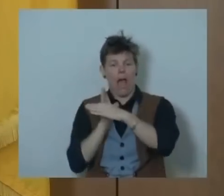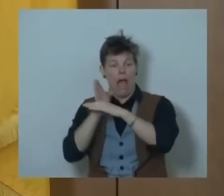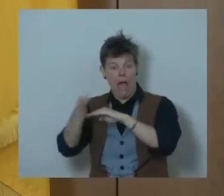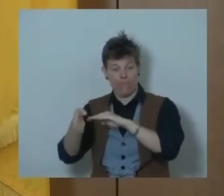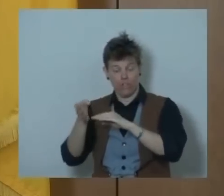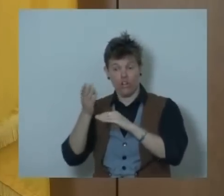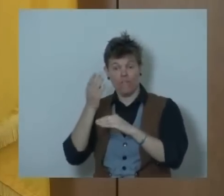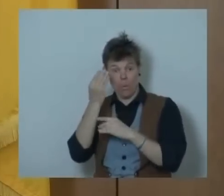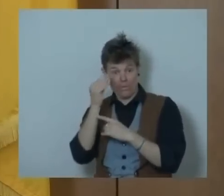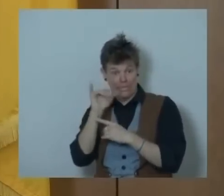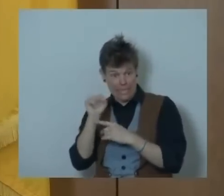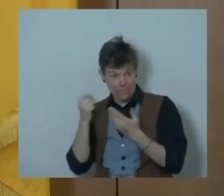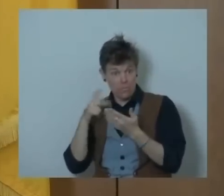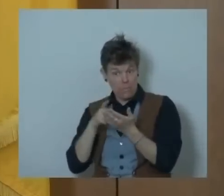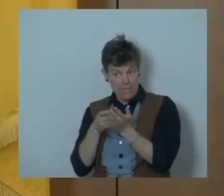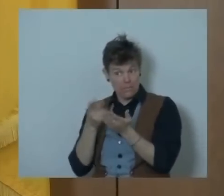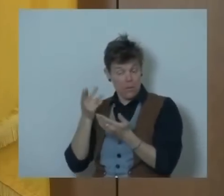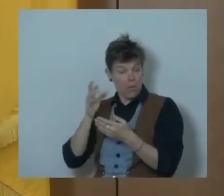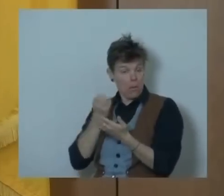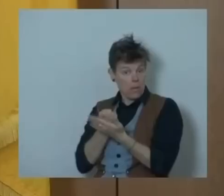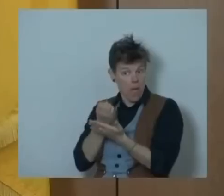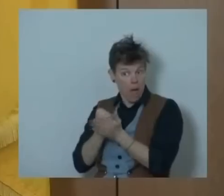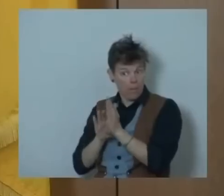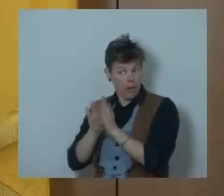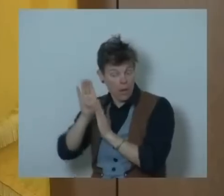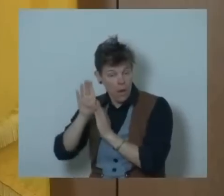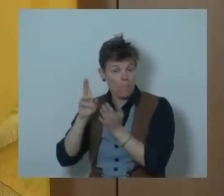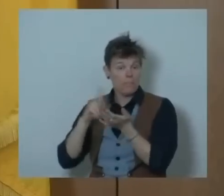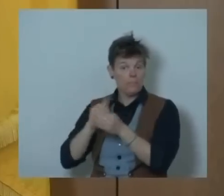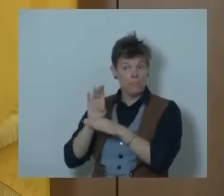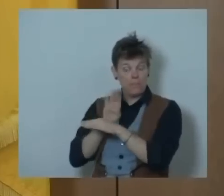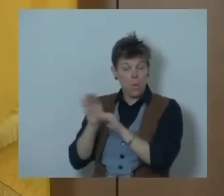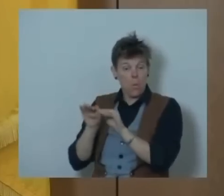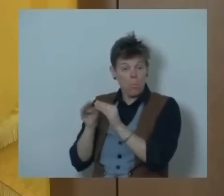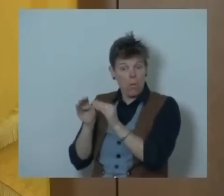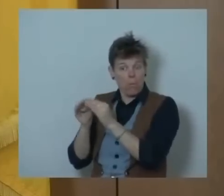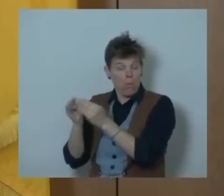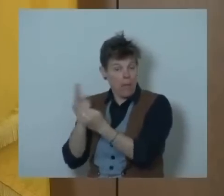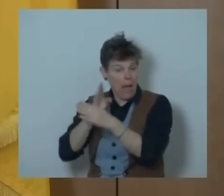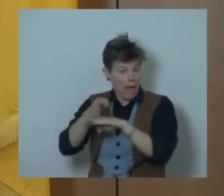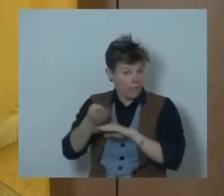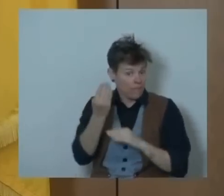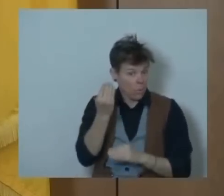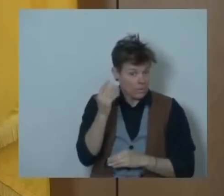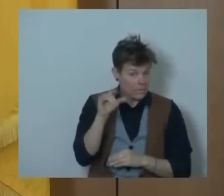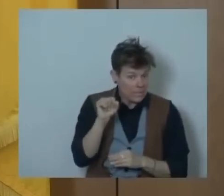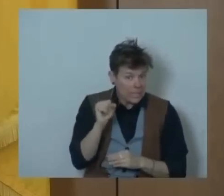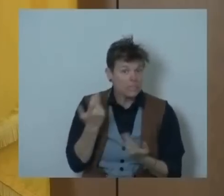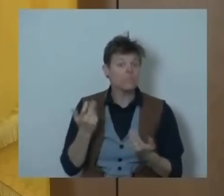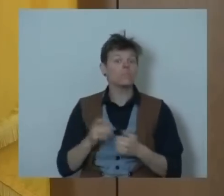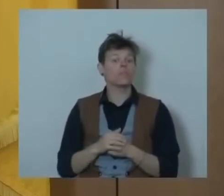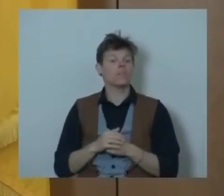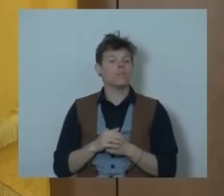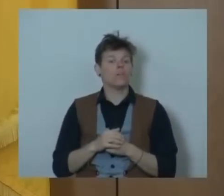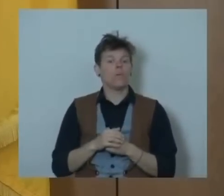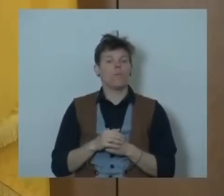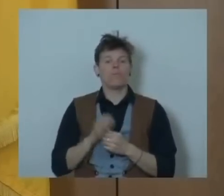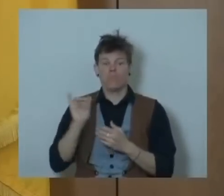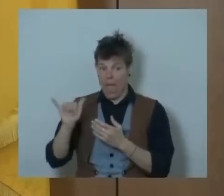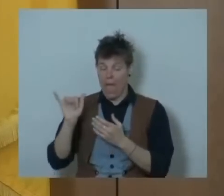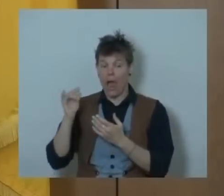up businesses. And then it was literally hours after that suggested